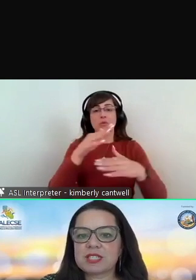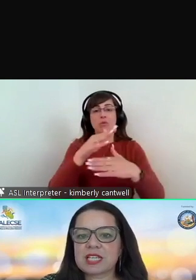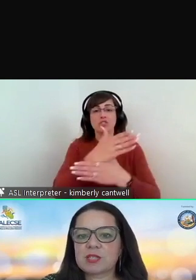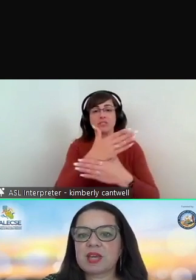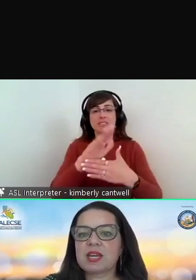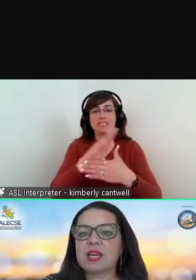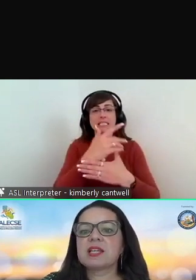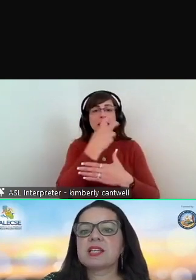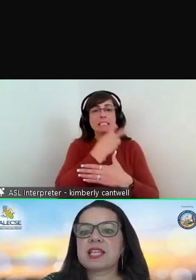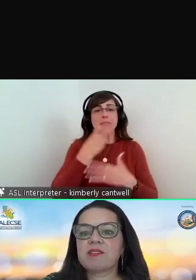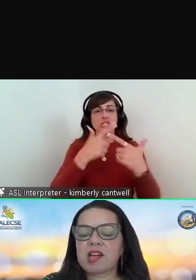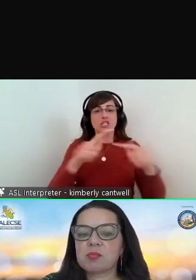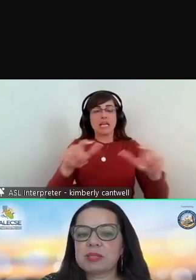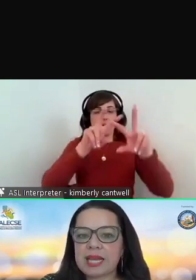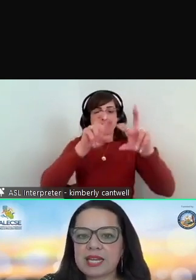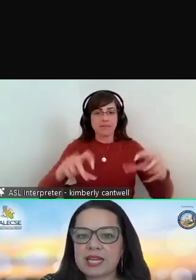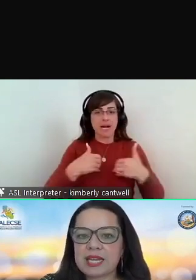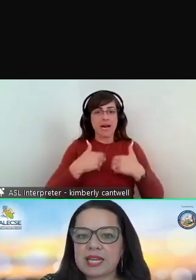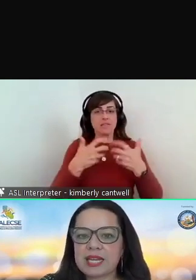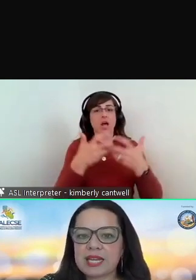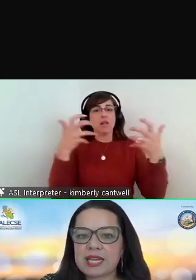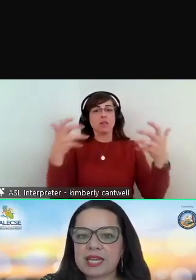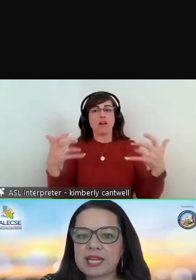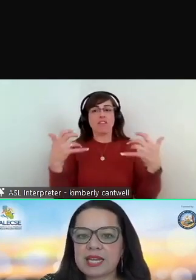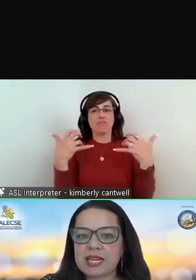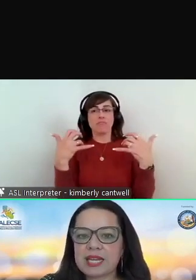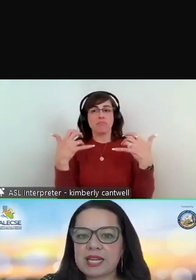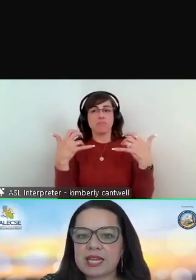language assessment, does have a lot of play.